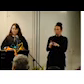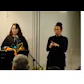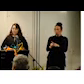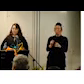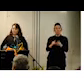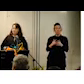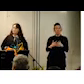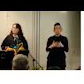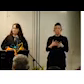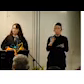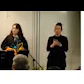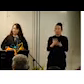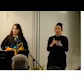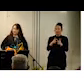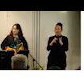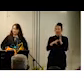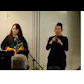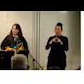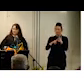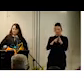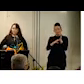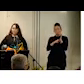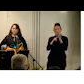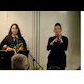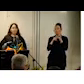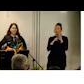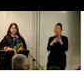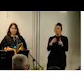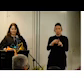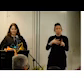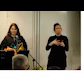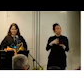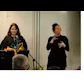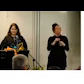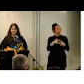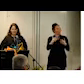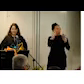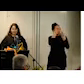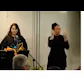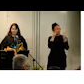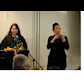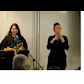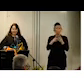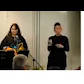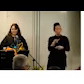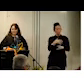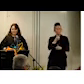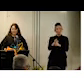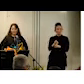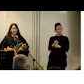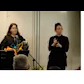inflammation, which is a key factor in the development of Alzheimer's disease, suggesting a shared biological mechanism. So in